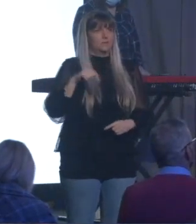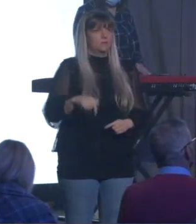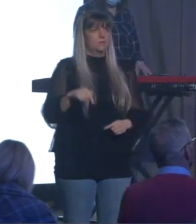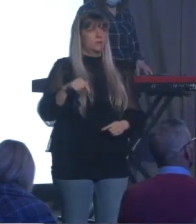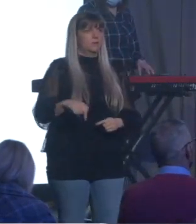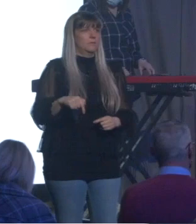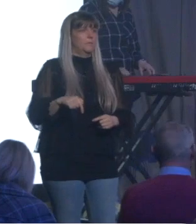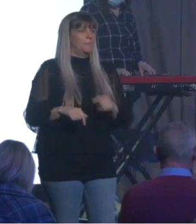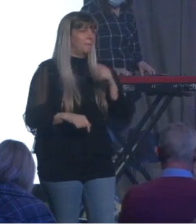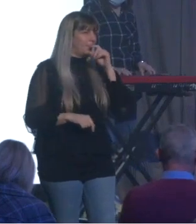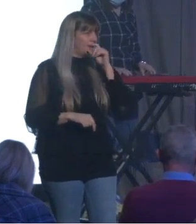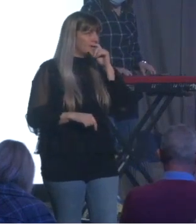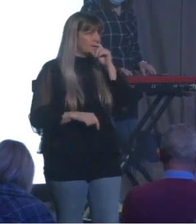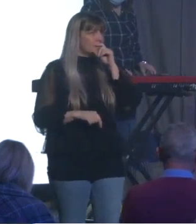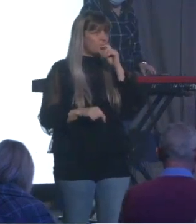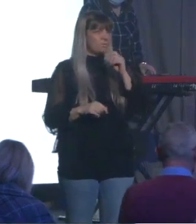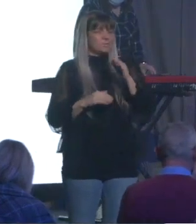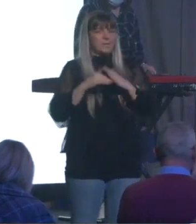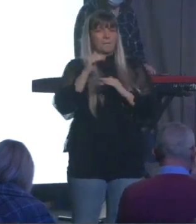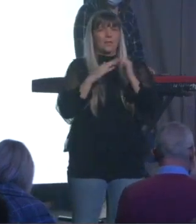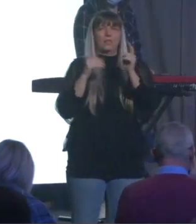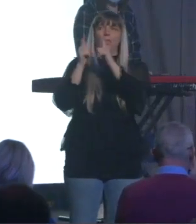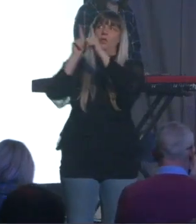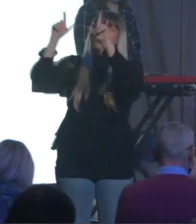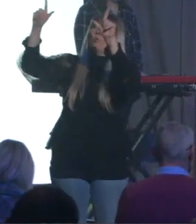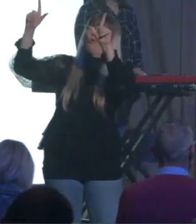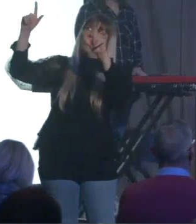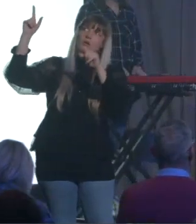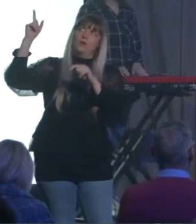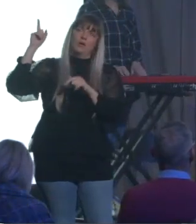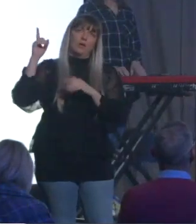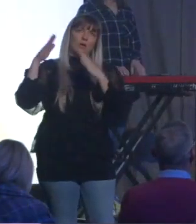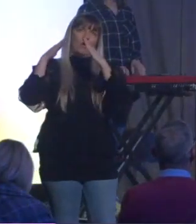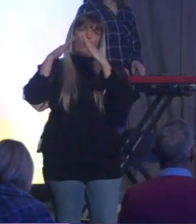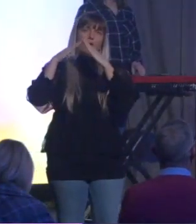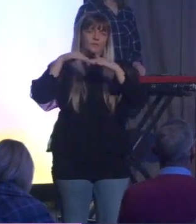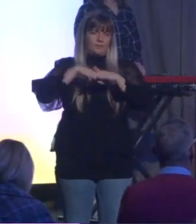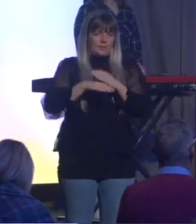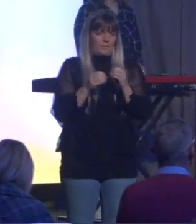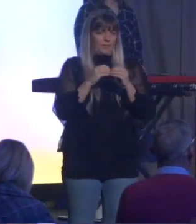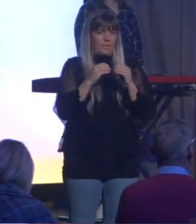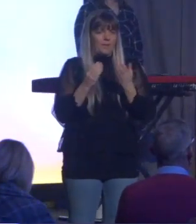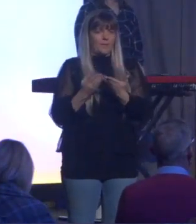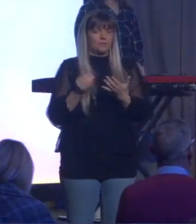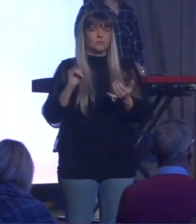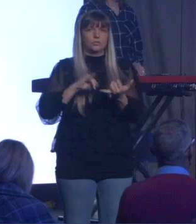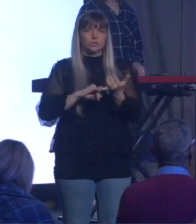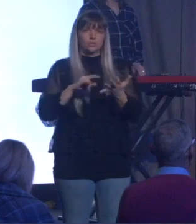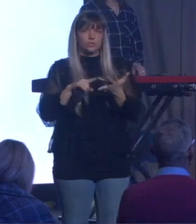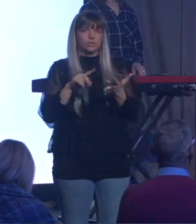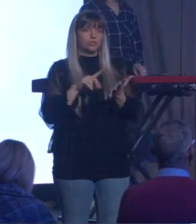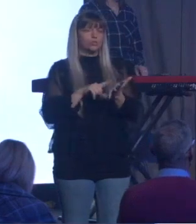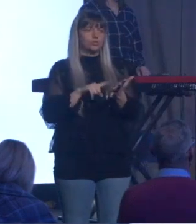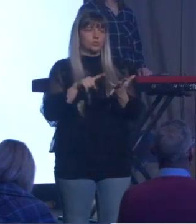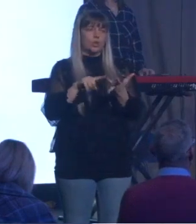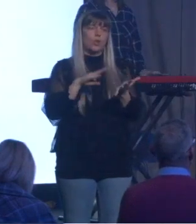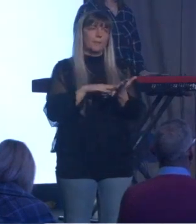built the Lord a house, and the Lord appeared to him the second time, and he said, I will write my name in that